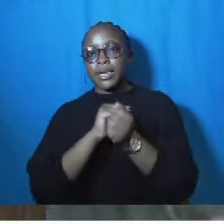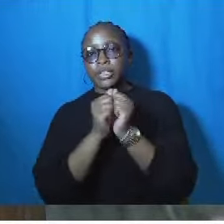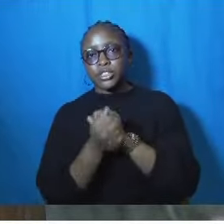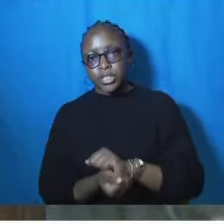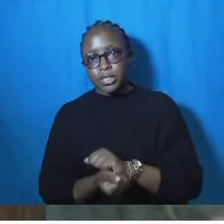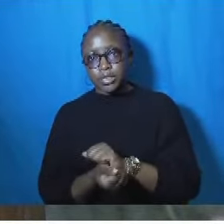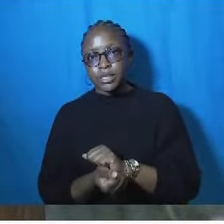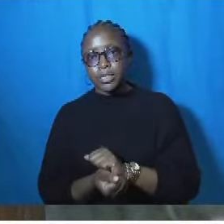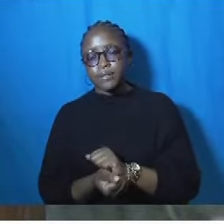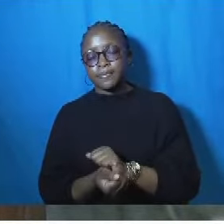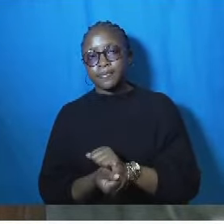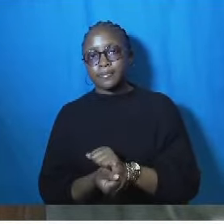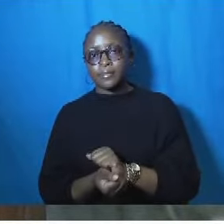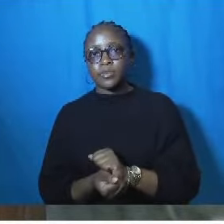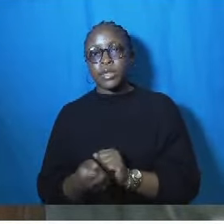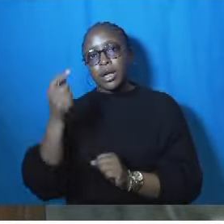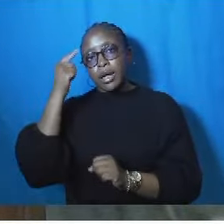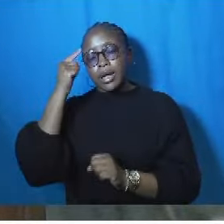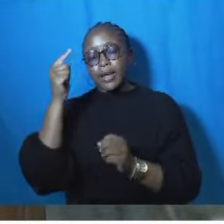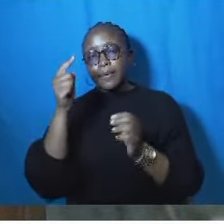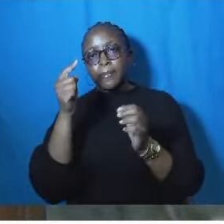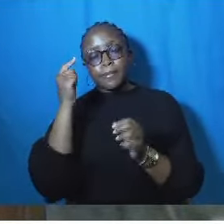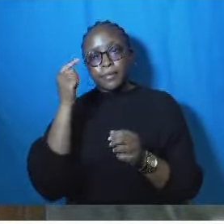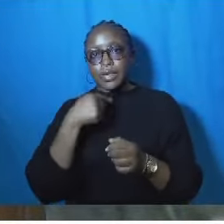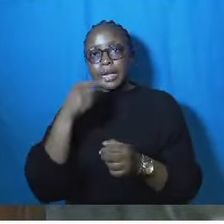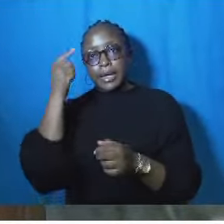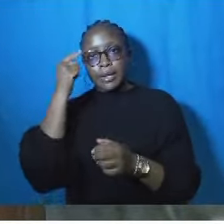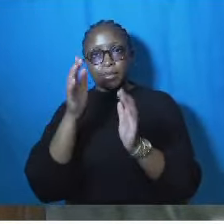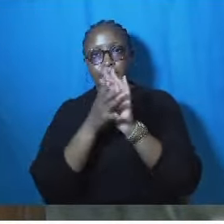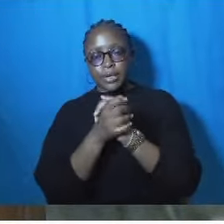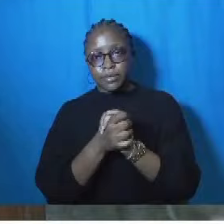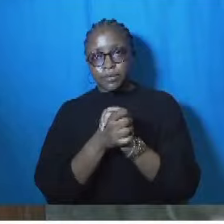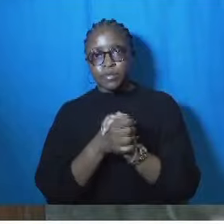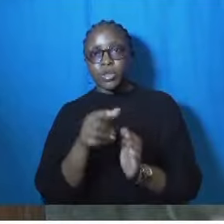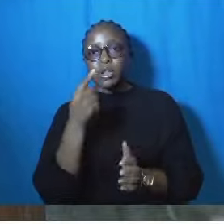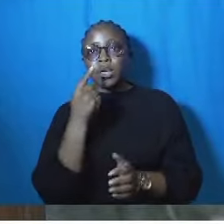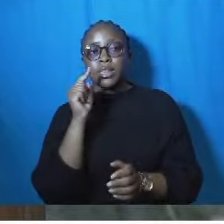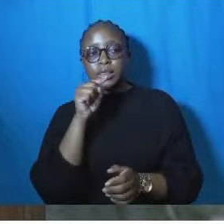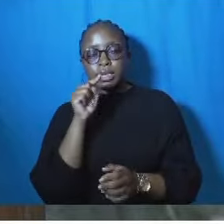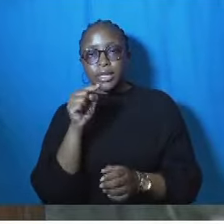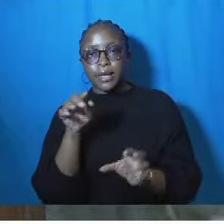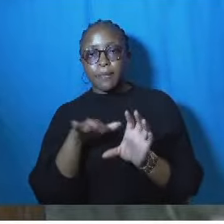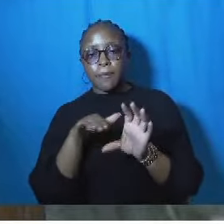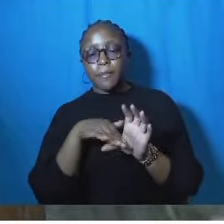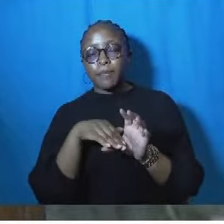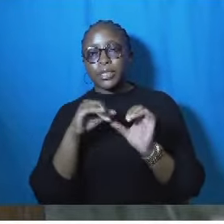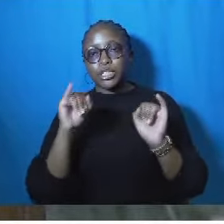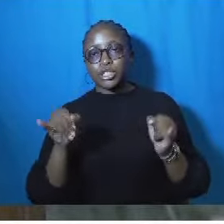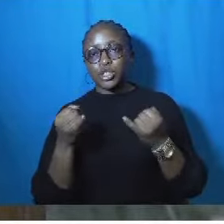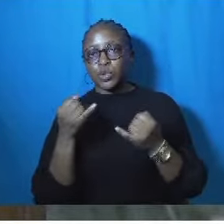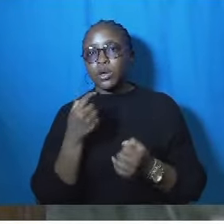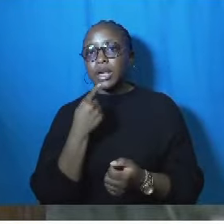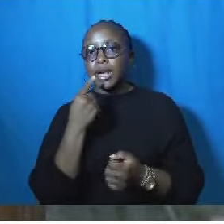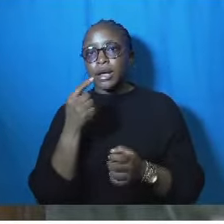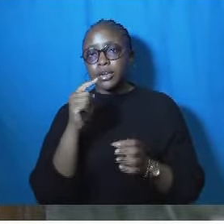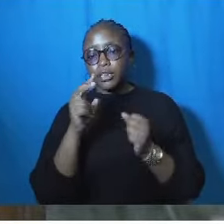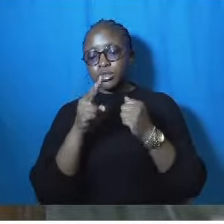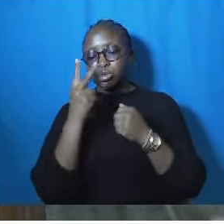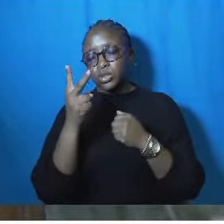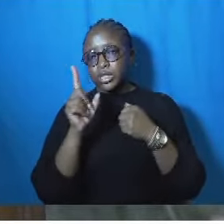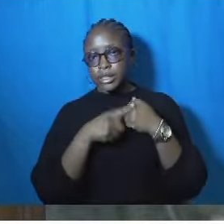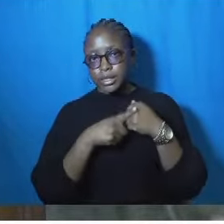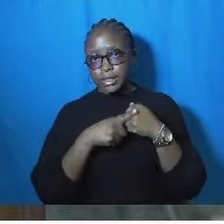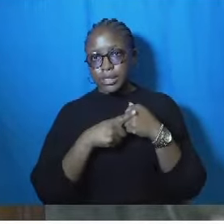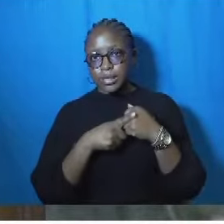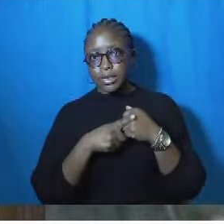are equal and adequate to the task of flowing with the gospel to the whole world. And I